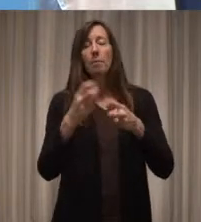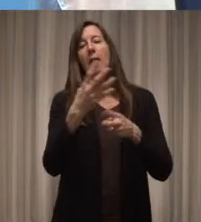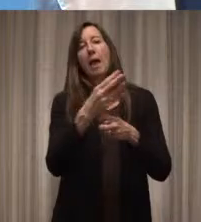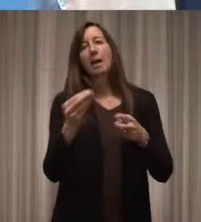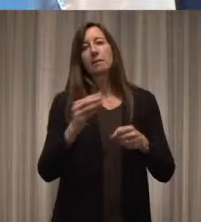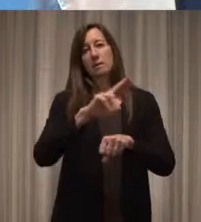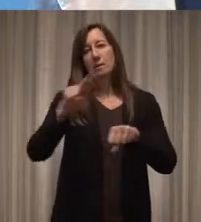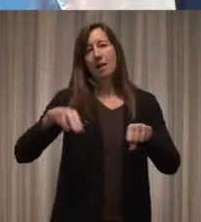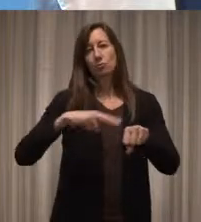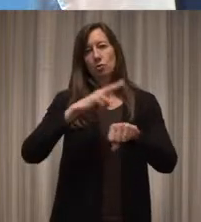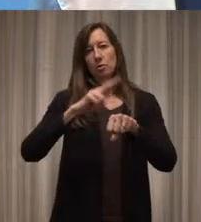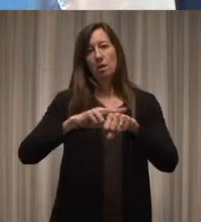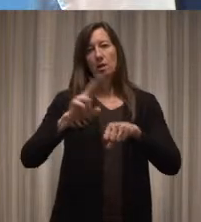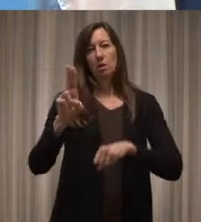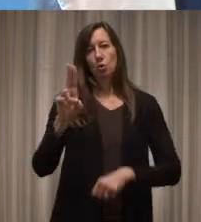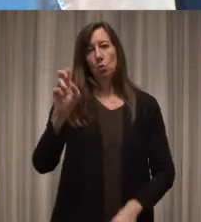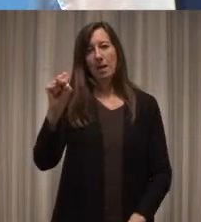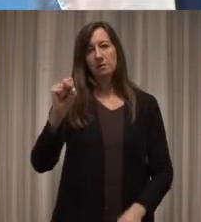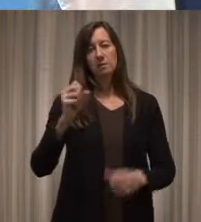will be addressed soon.